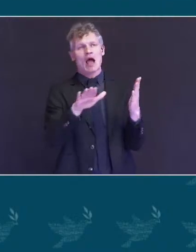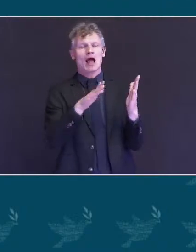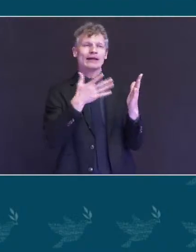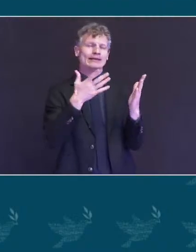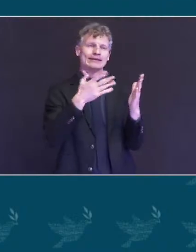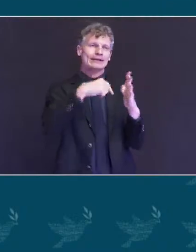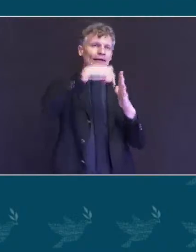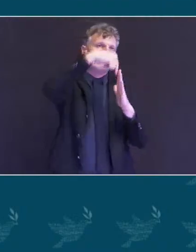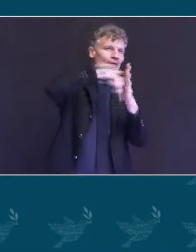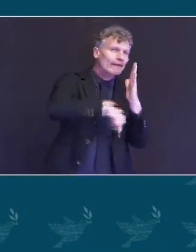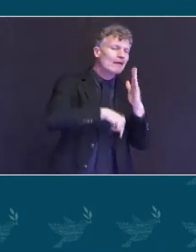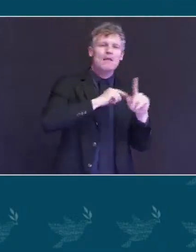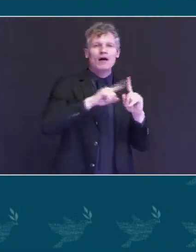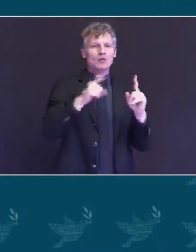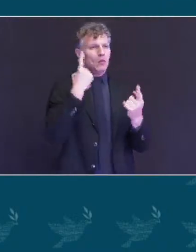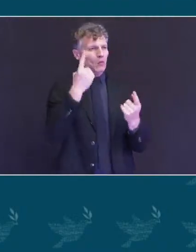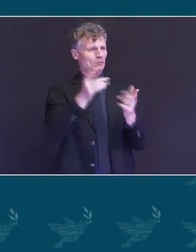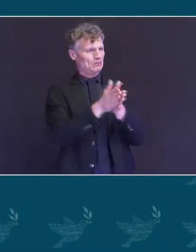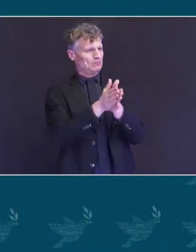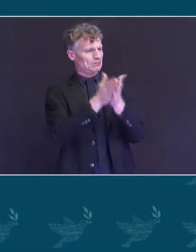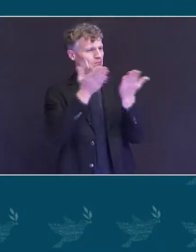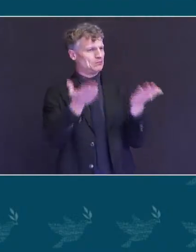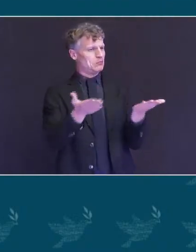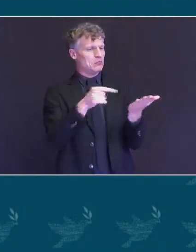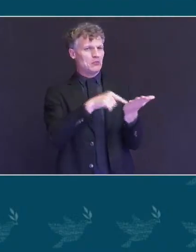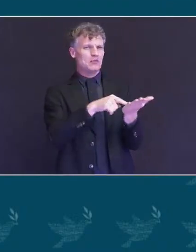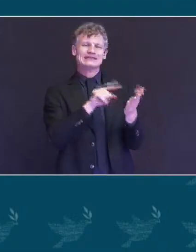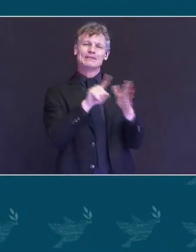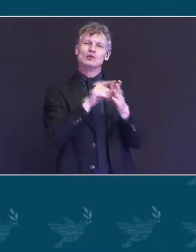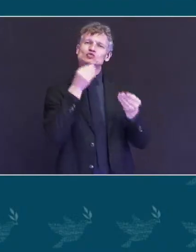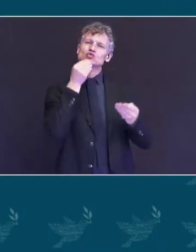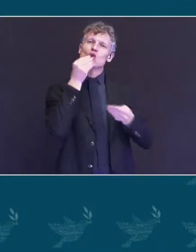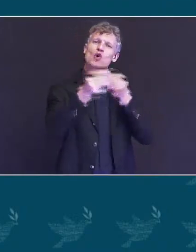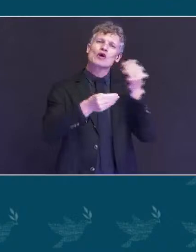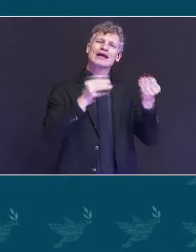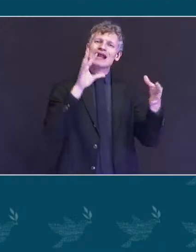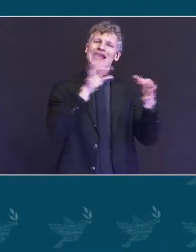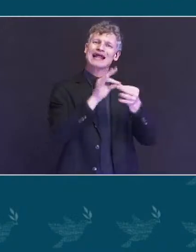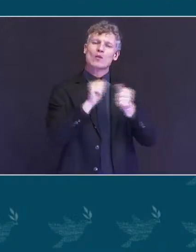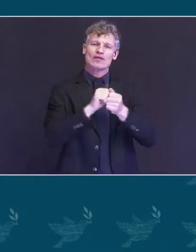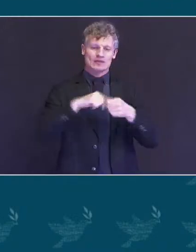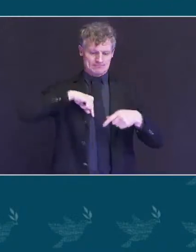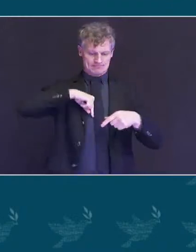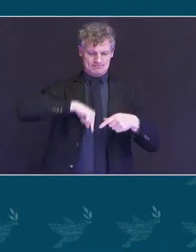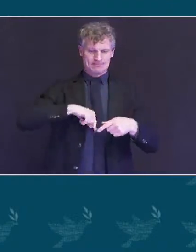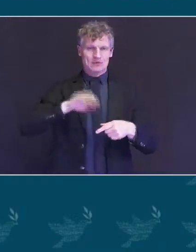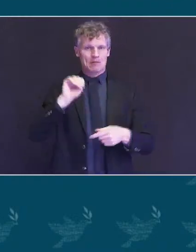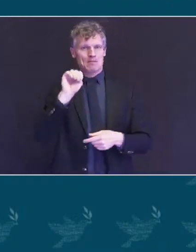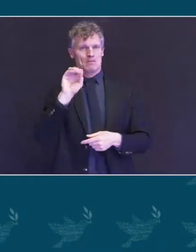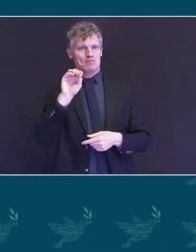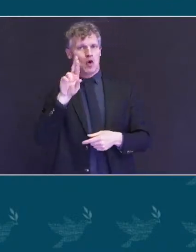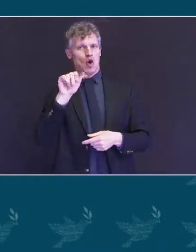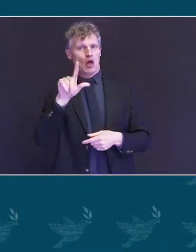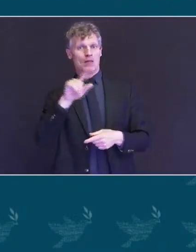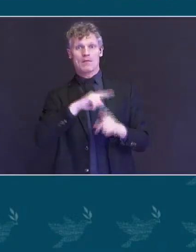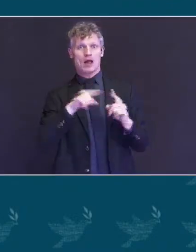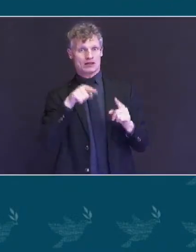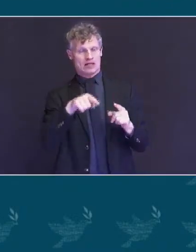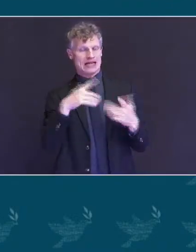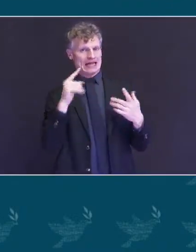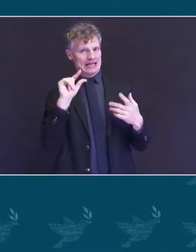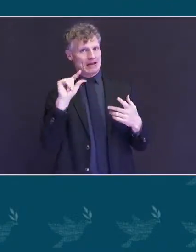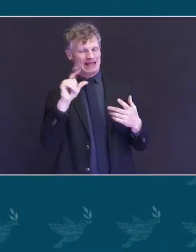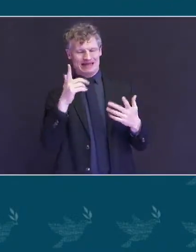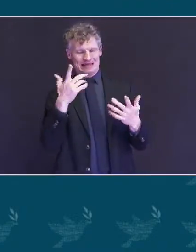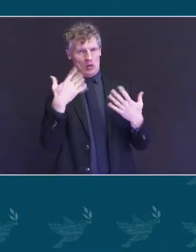was about a moral story, but the way it was depicted was a bit more violent for young kids. So there was a lot of debate